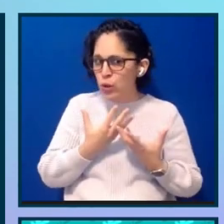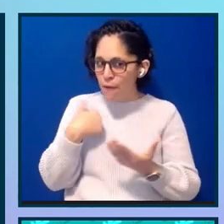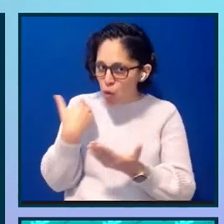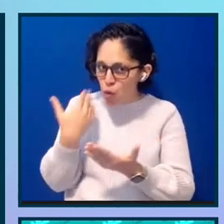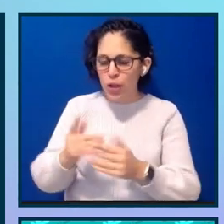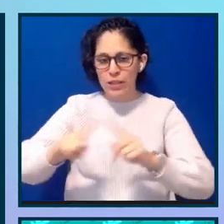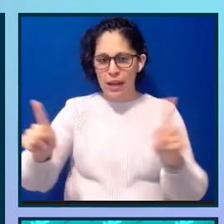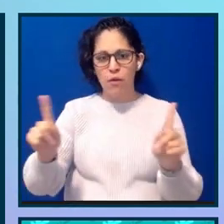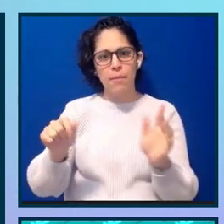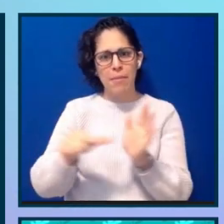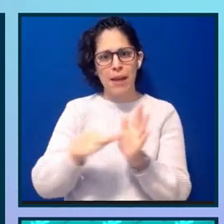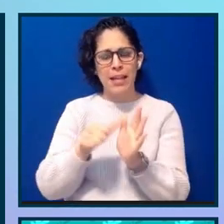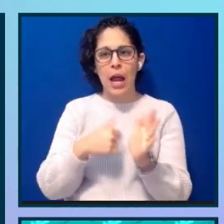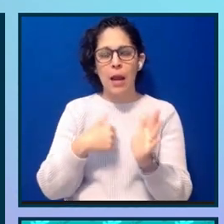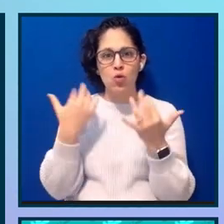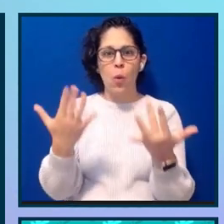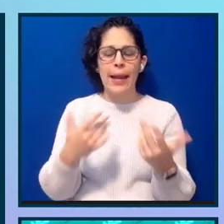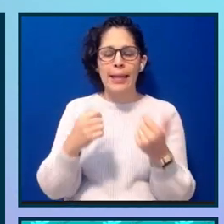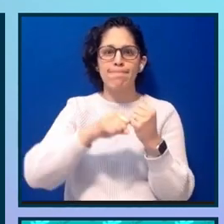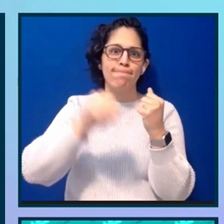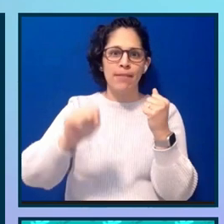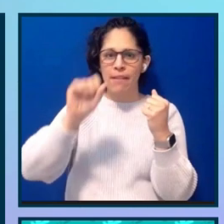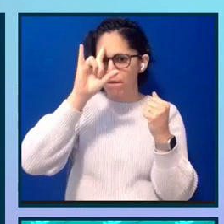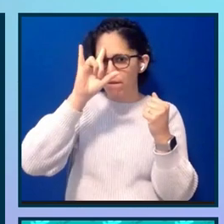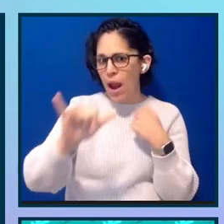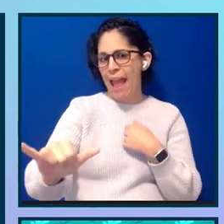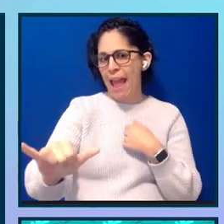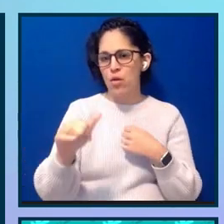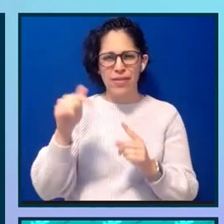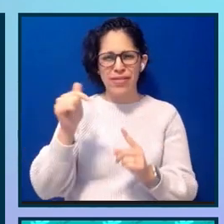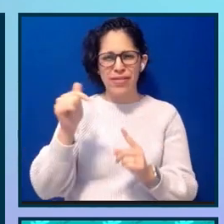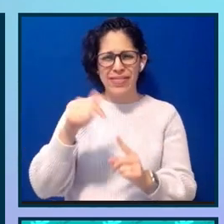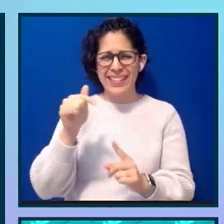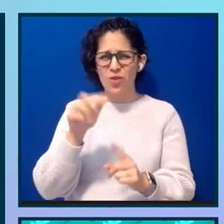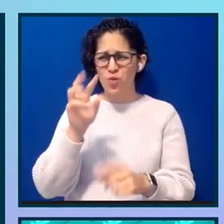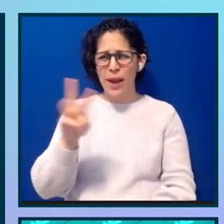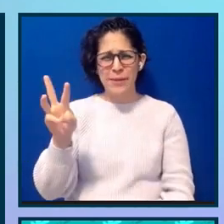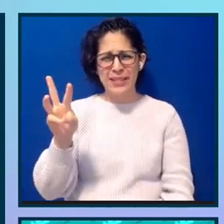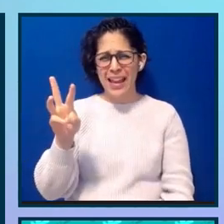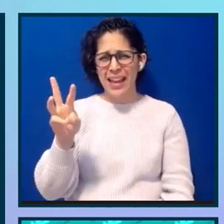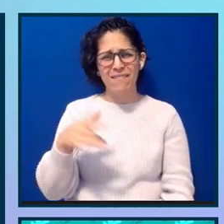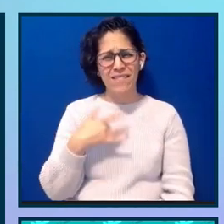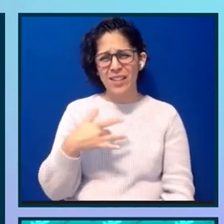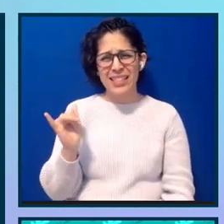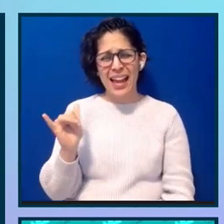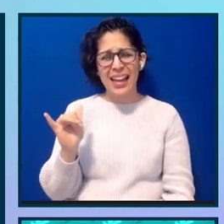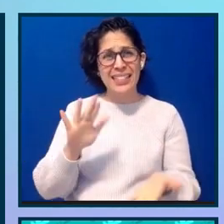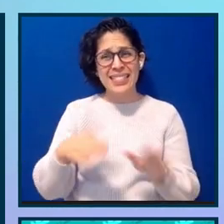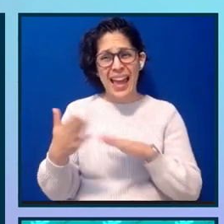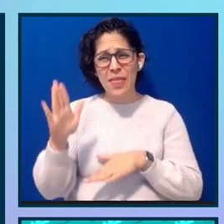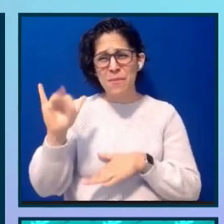for a really long time. I mean, essentially this website, it feels like death by 1,000 paper